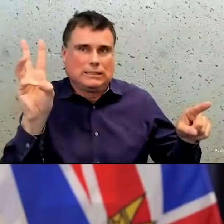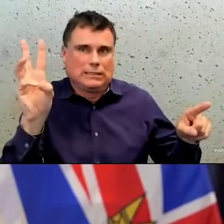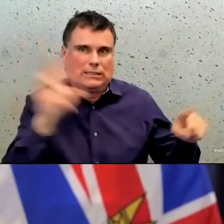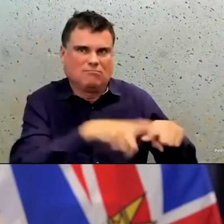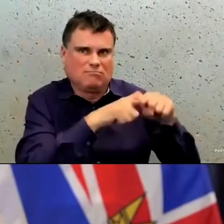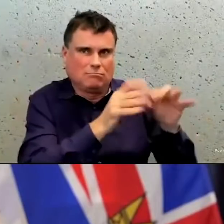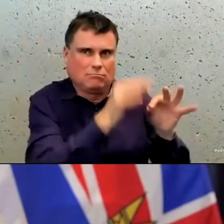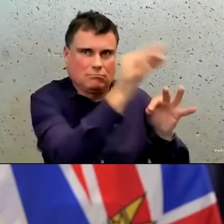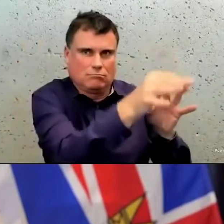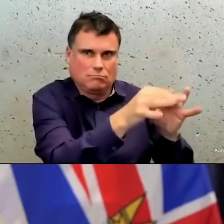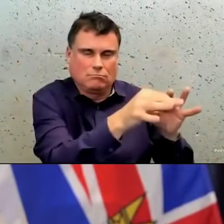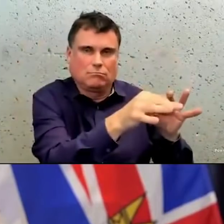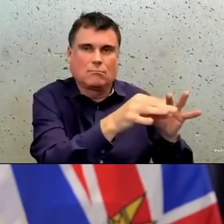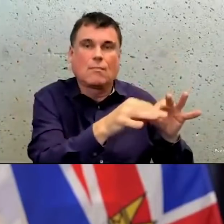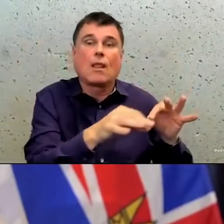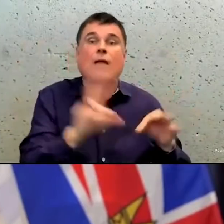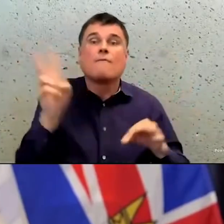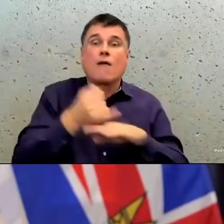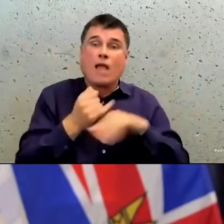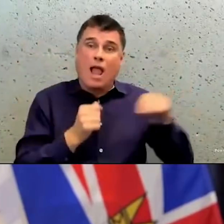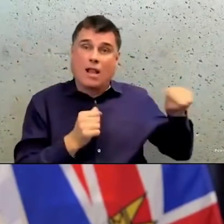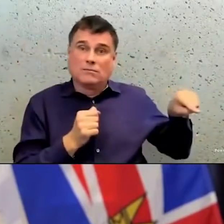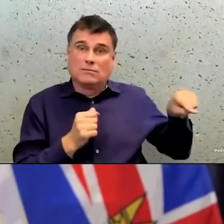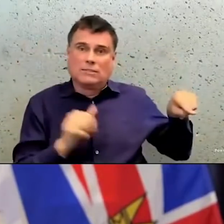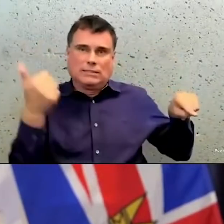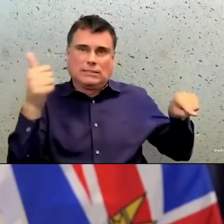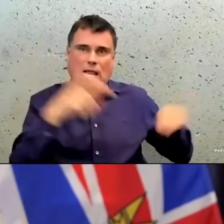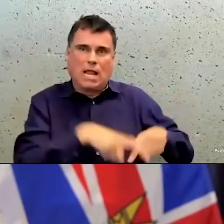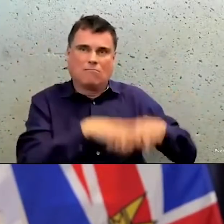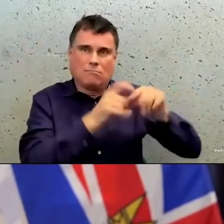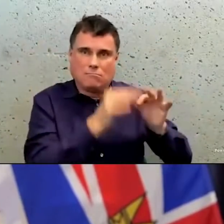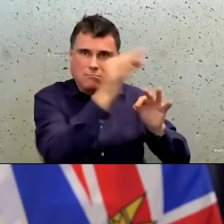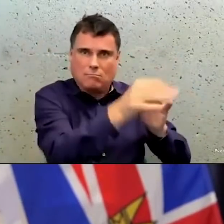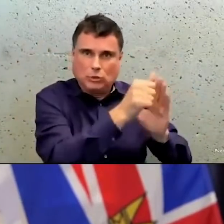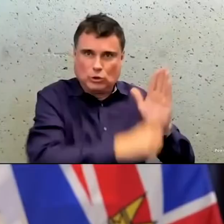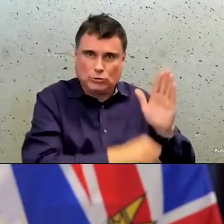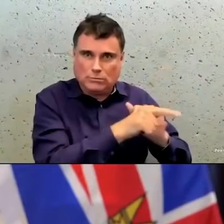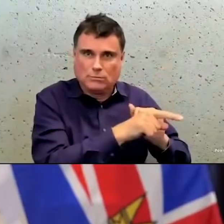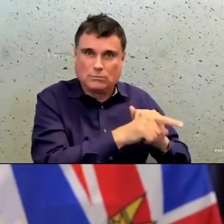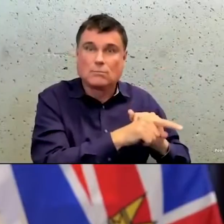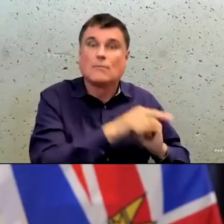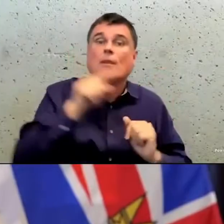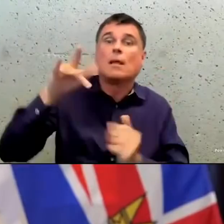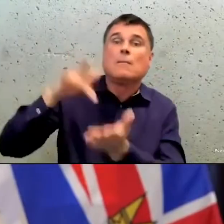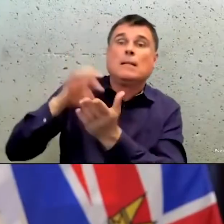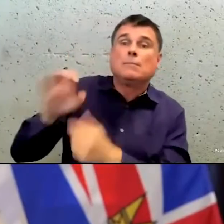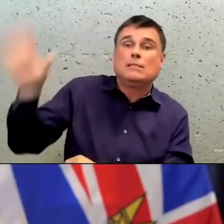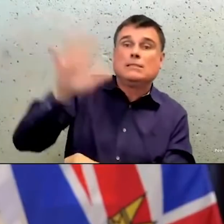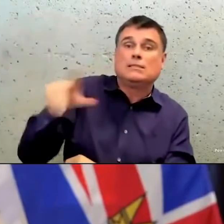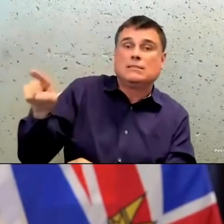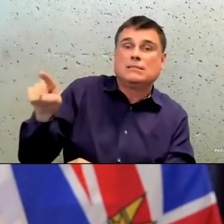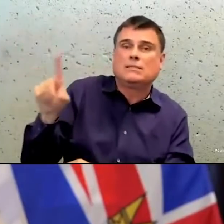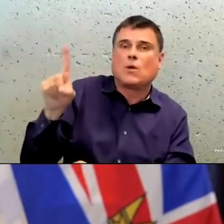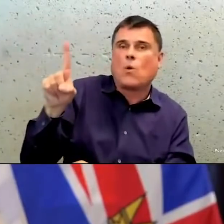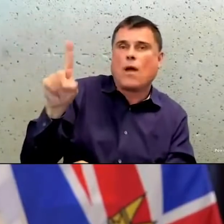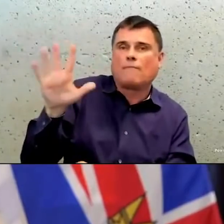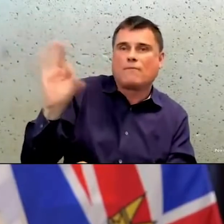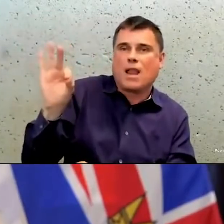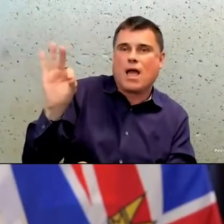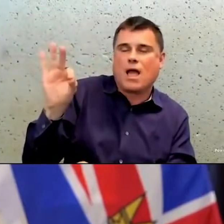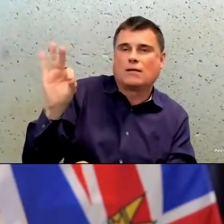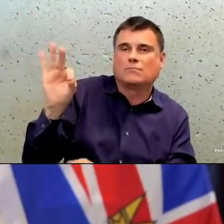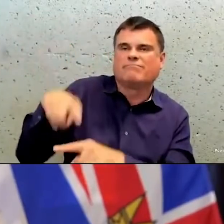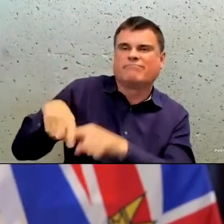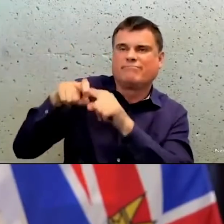Interior Health. In Fraser Health, 173 of those postponements were due to severe flooding and landslides impacting 5